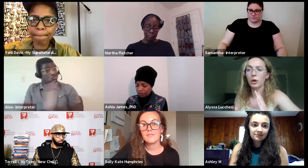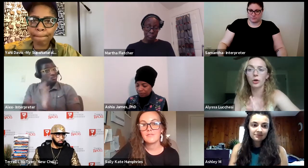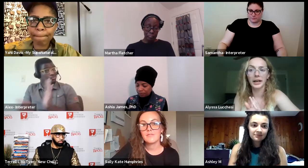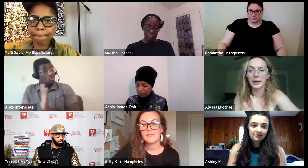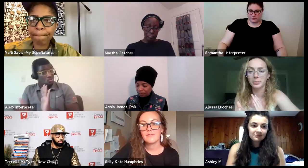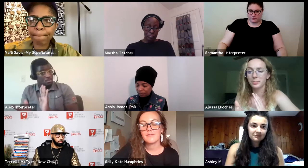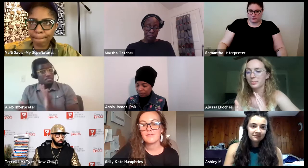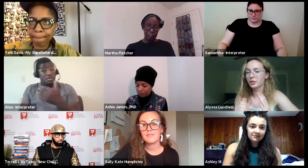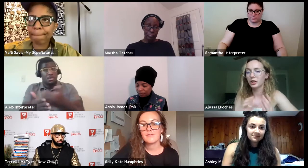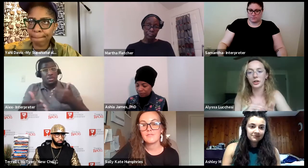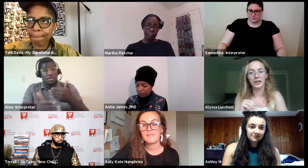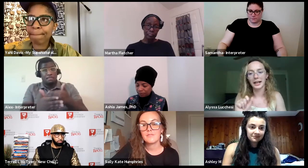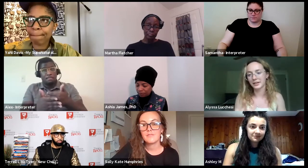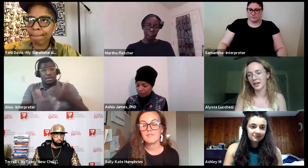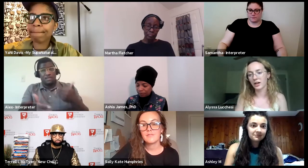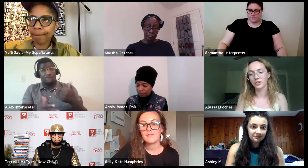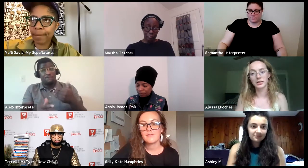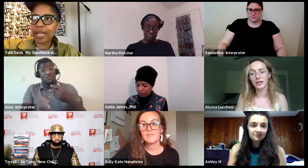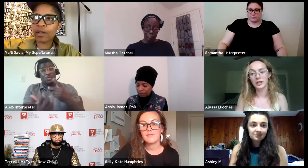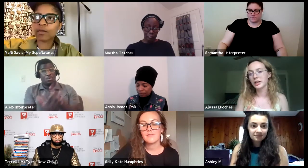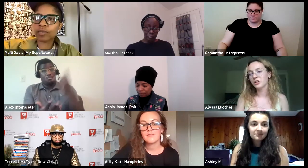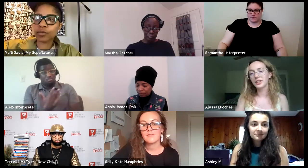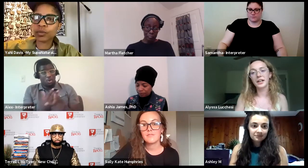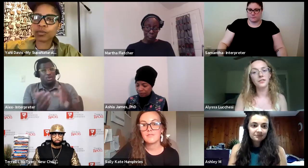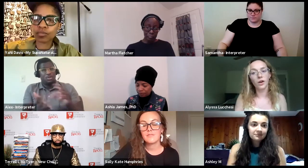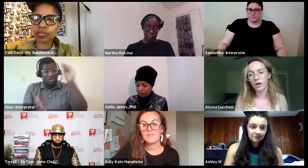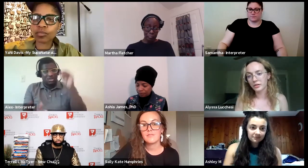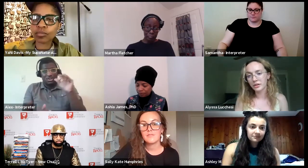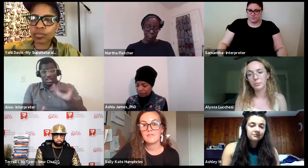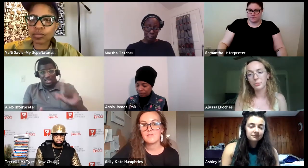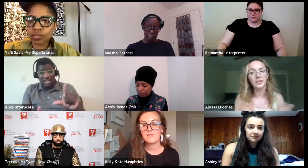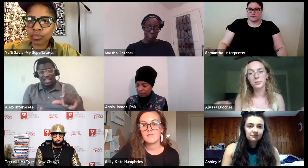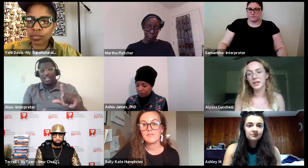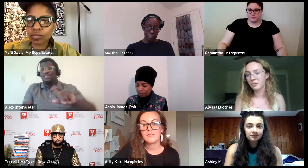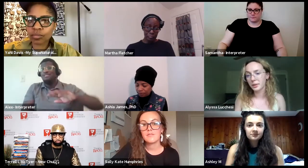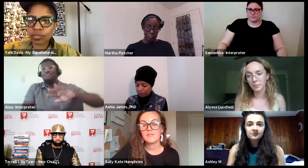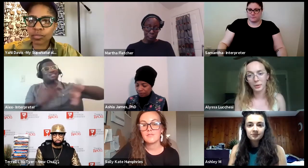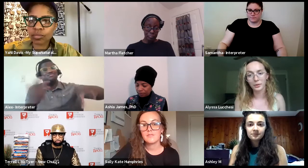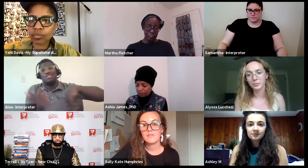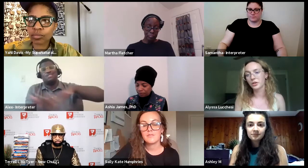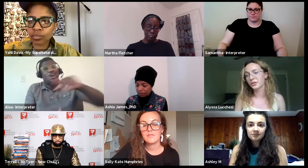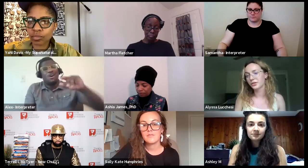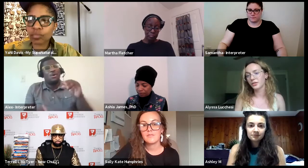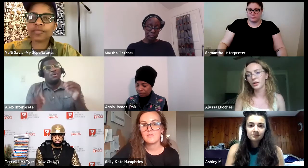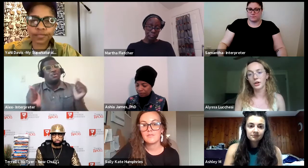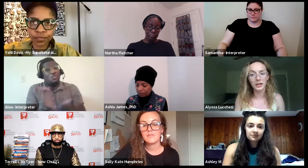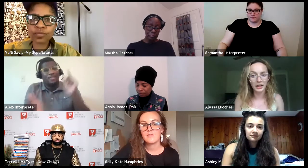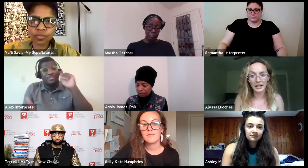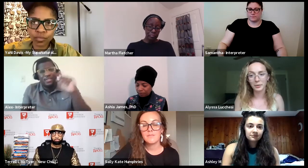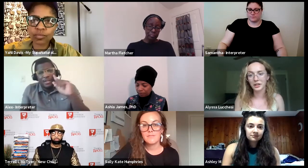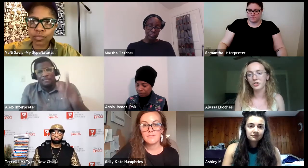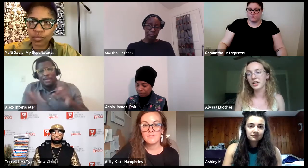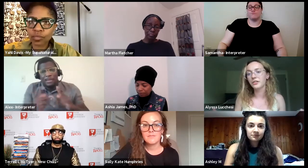technical program to learn ASL. Just get involved, meet some deaf people, just learn